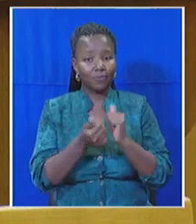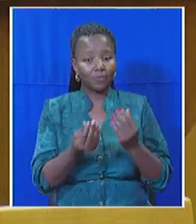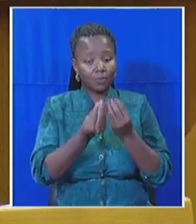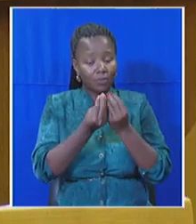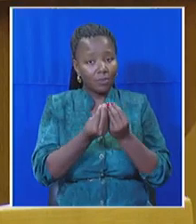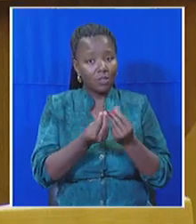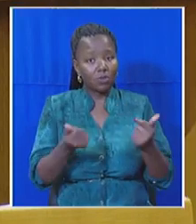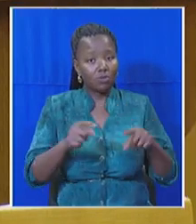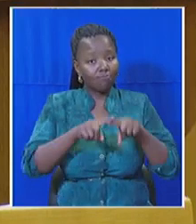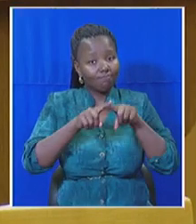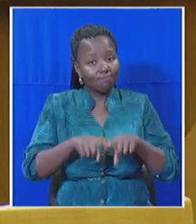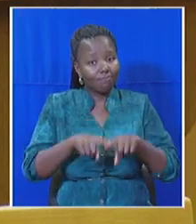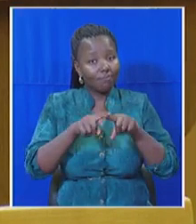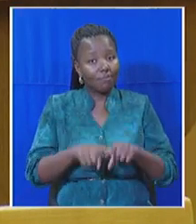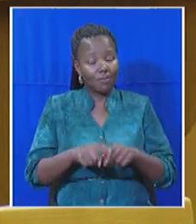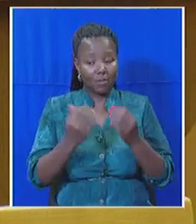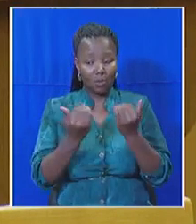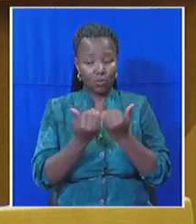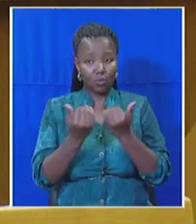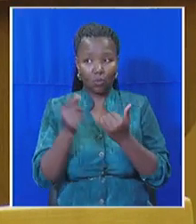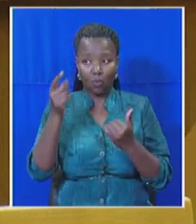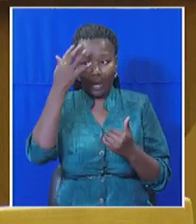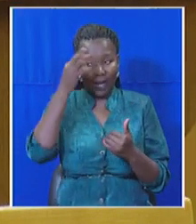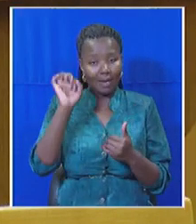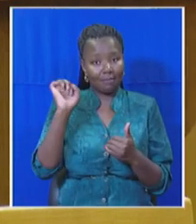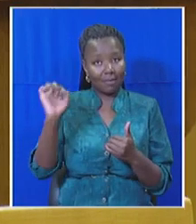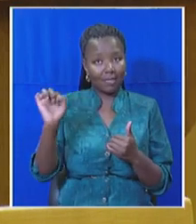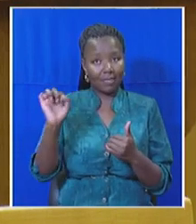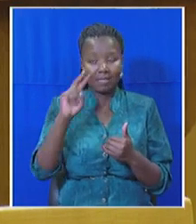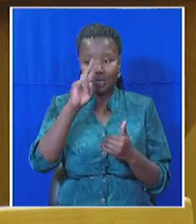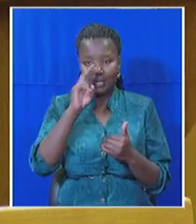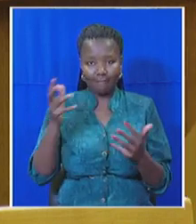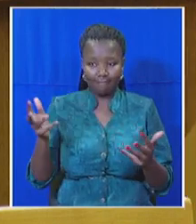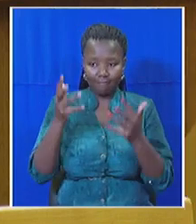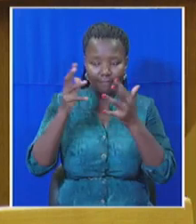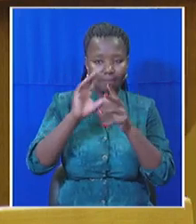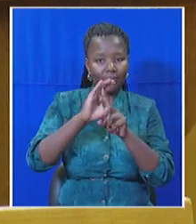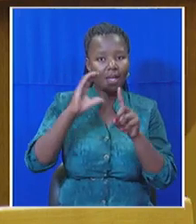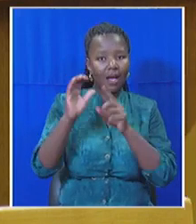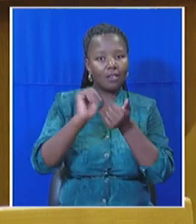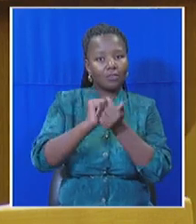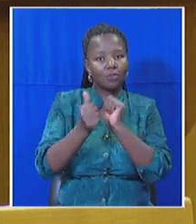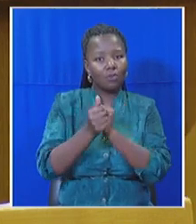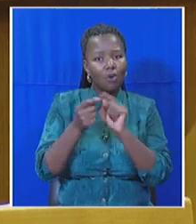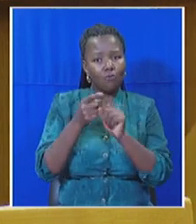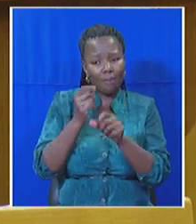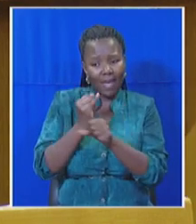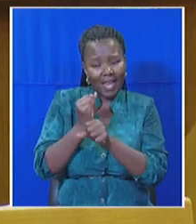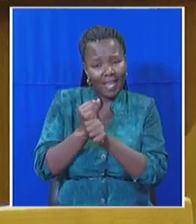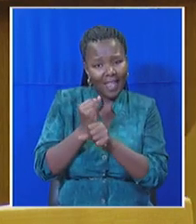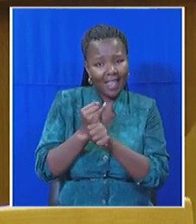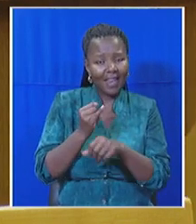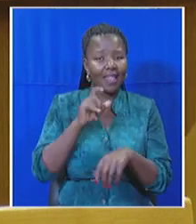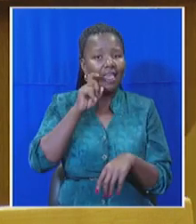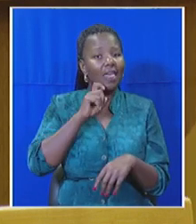in state schools, inculcating and promoting a culture of sport from an early age. COPE will be supporting